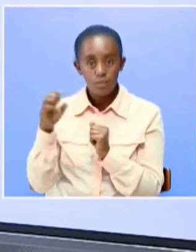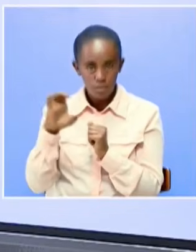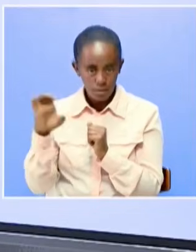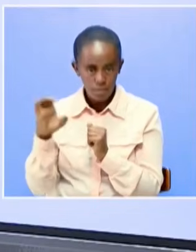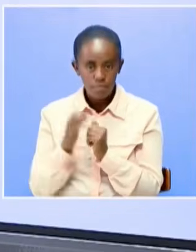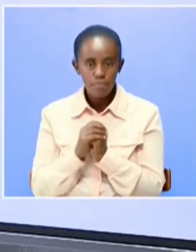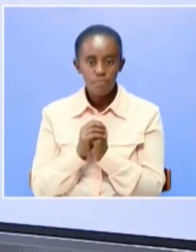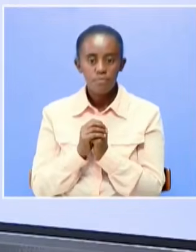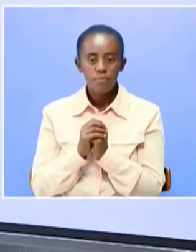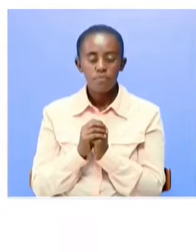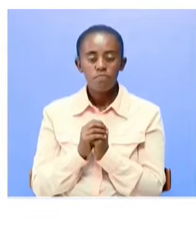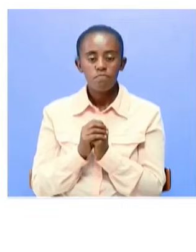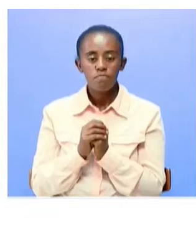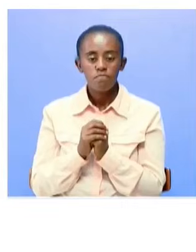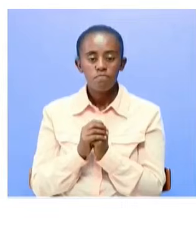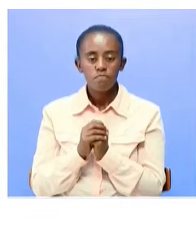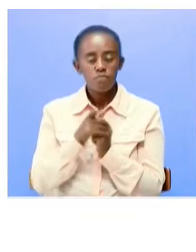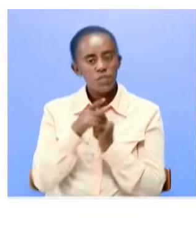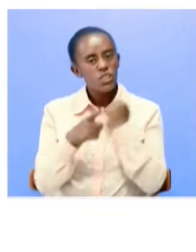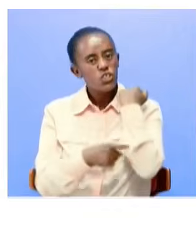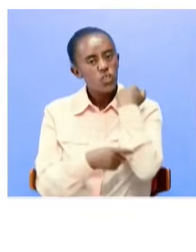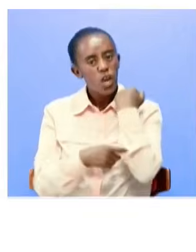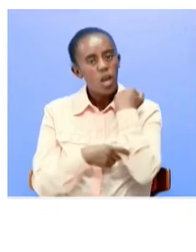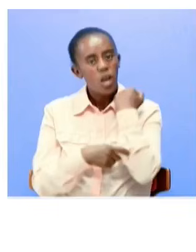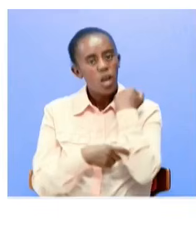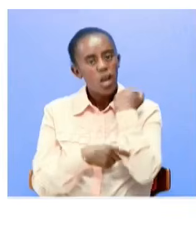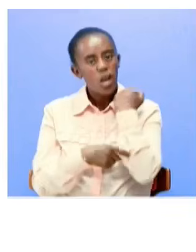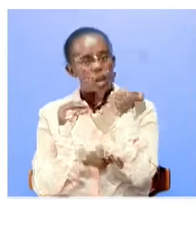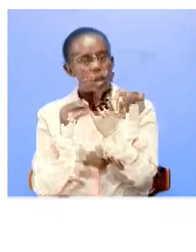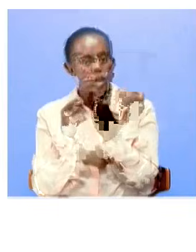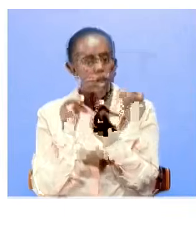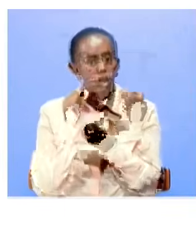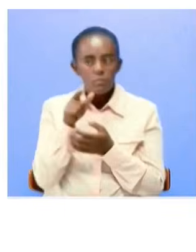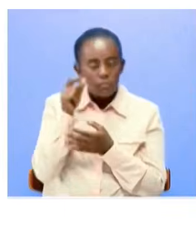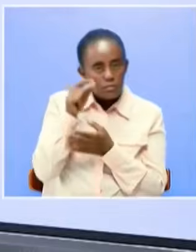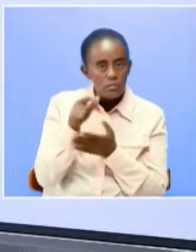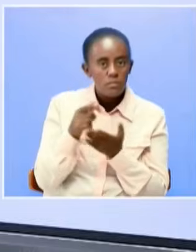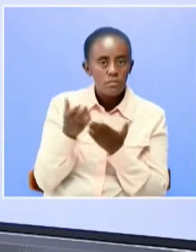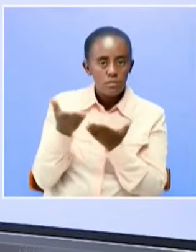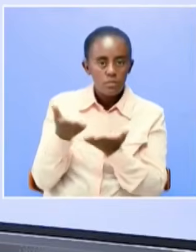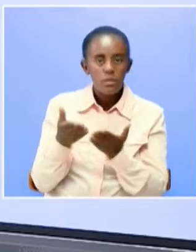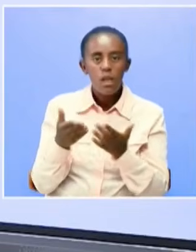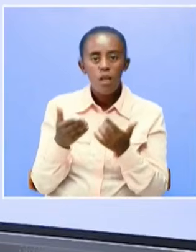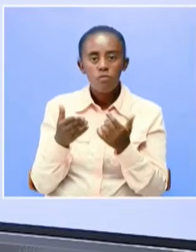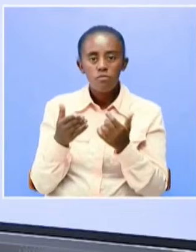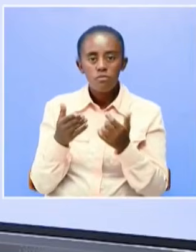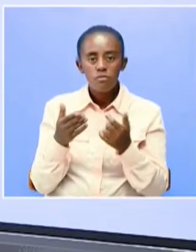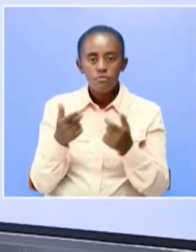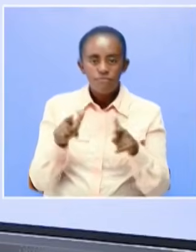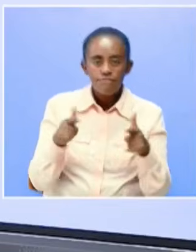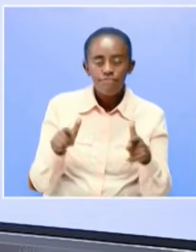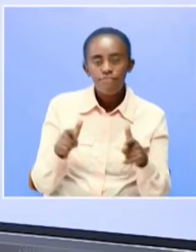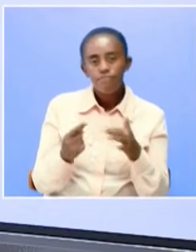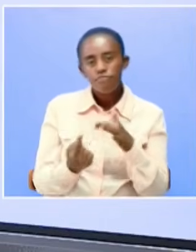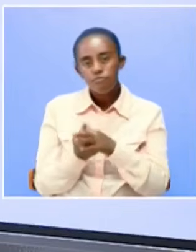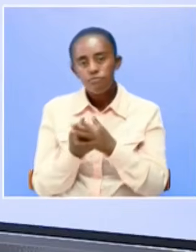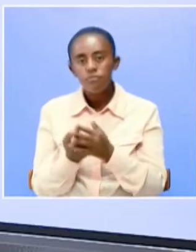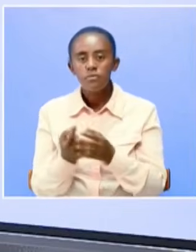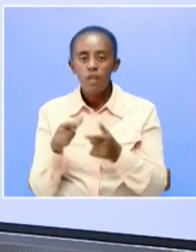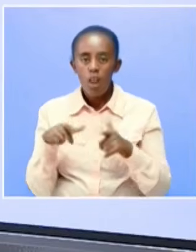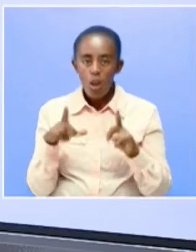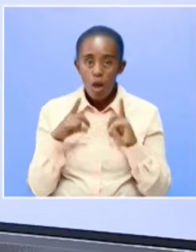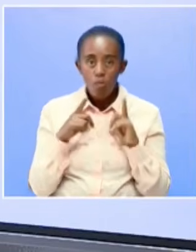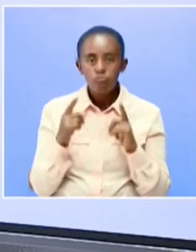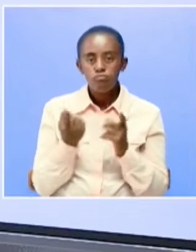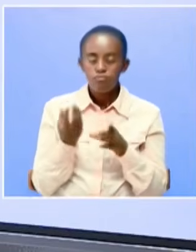Look, in this sense, the challenges that he or she faced in here or in his life should